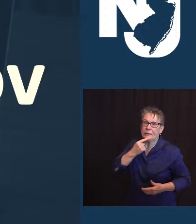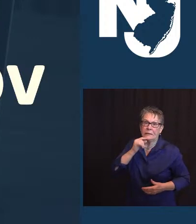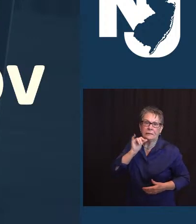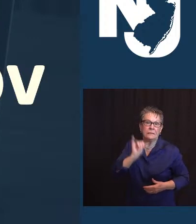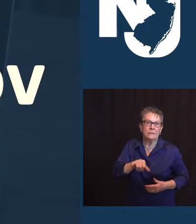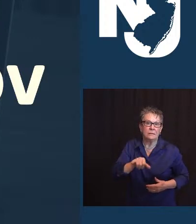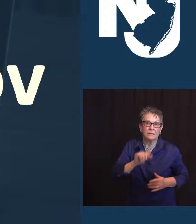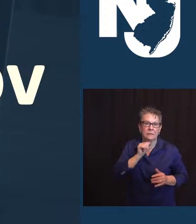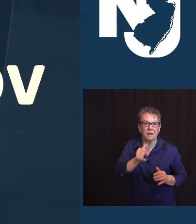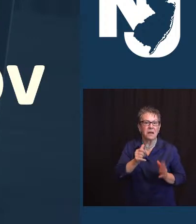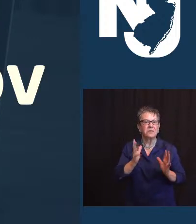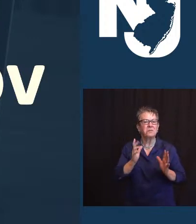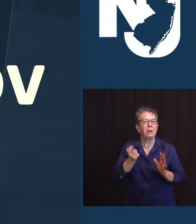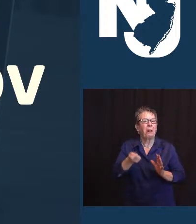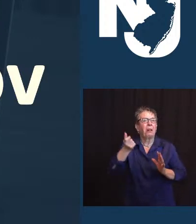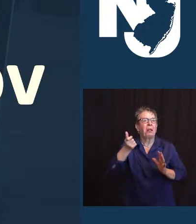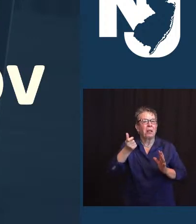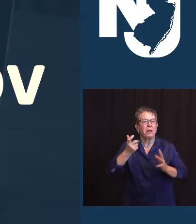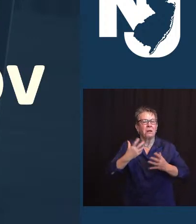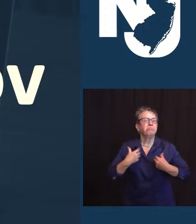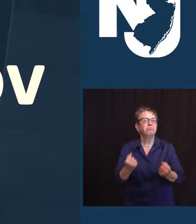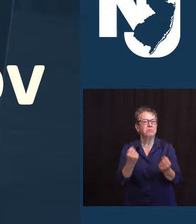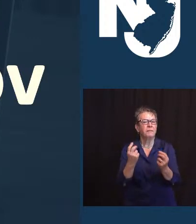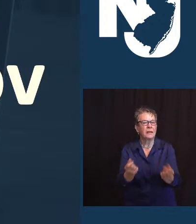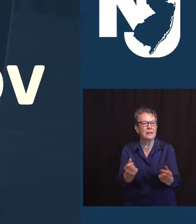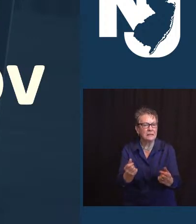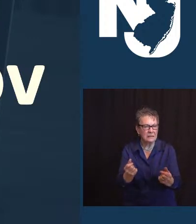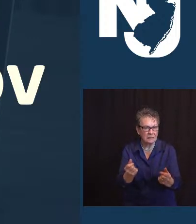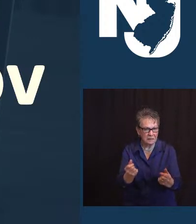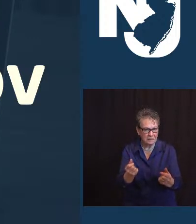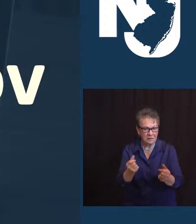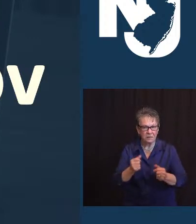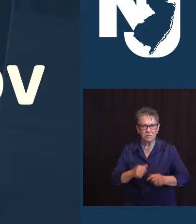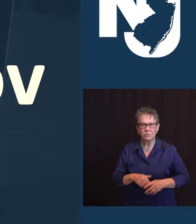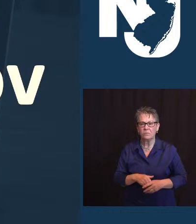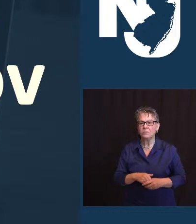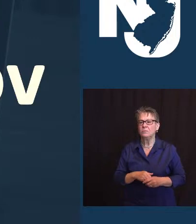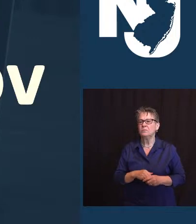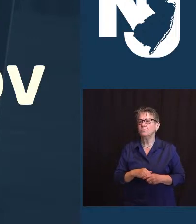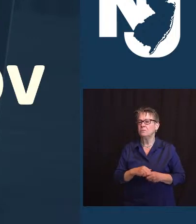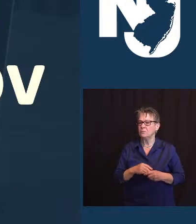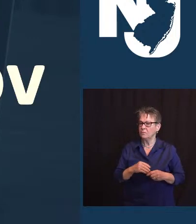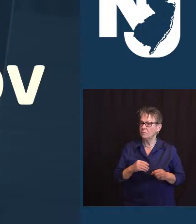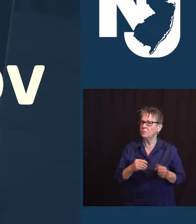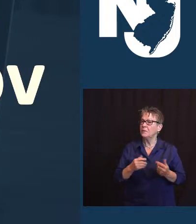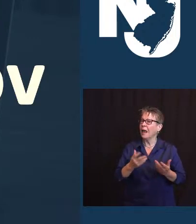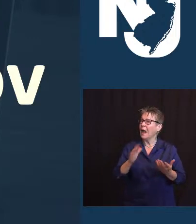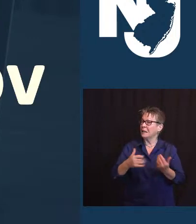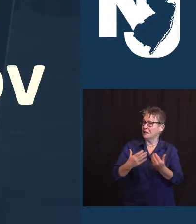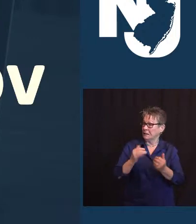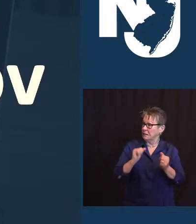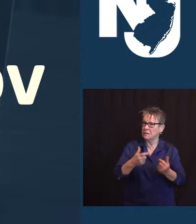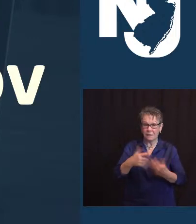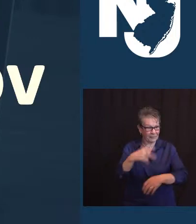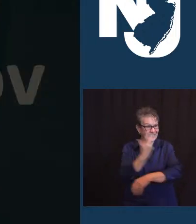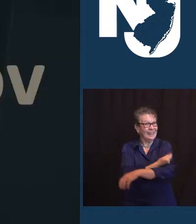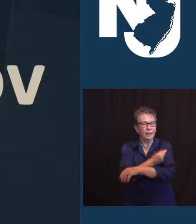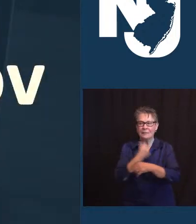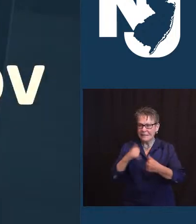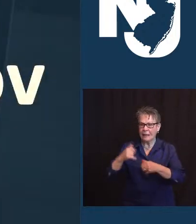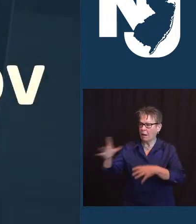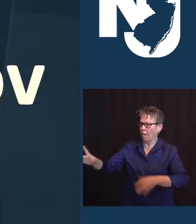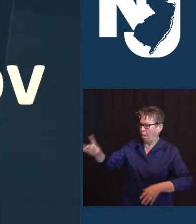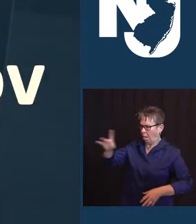fully vaccinated, you have to keep wearing your face mask or masks. As we've discussed numerous times here, a face